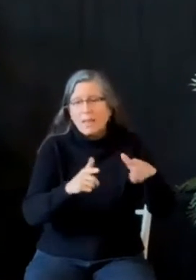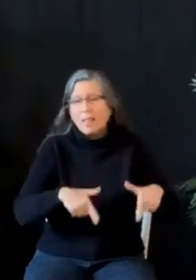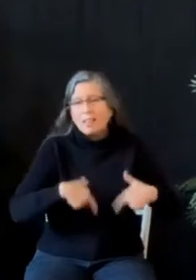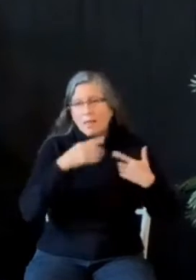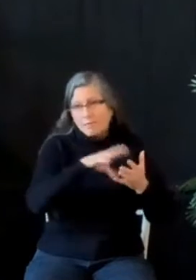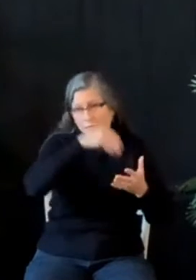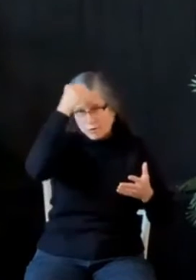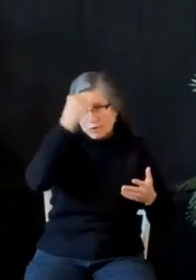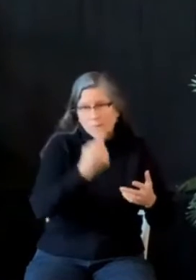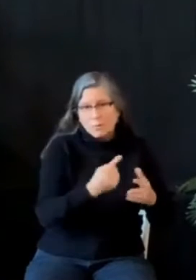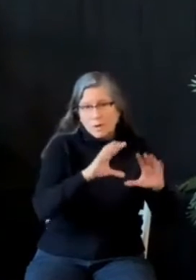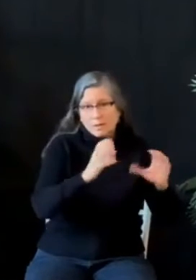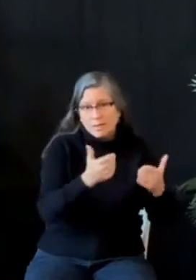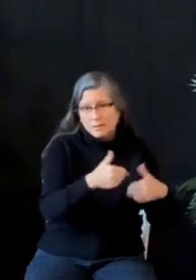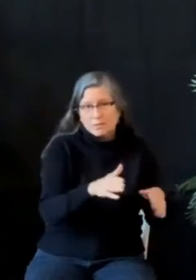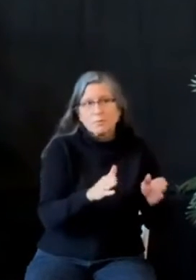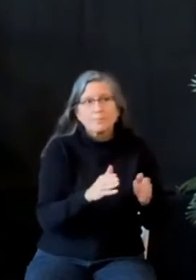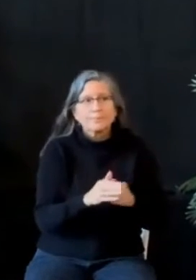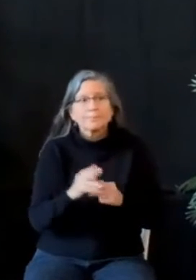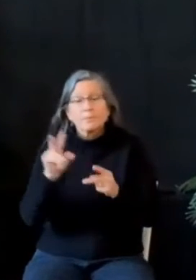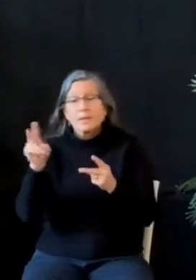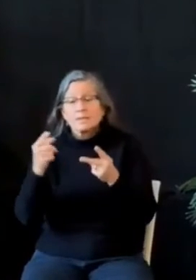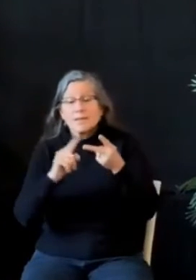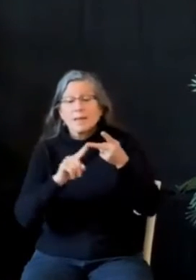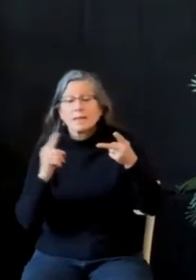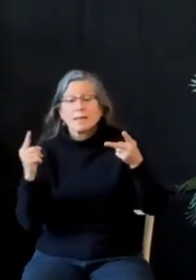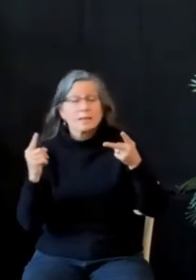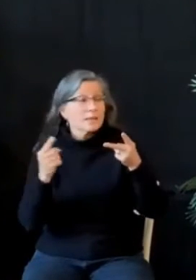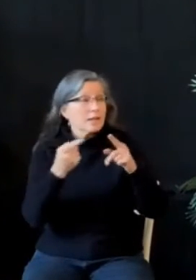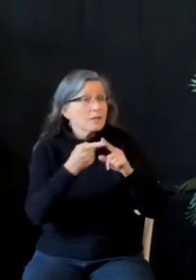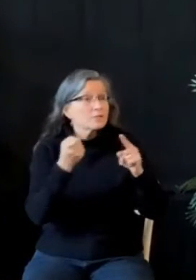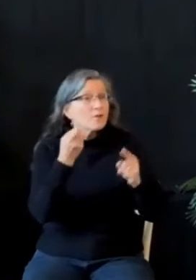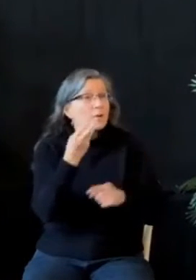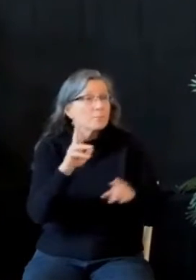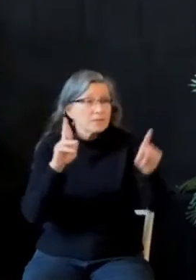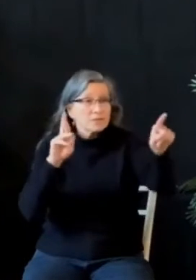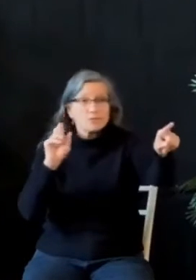Learning 1. And the second announcement is going to come to us from Mr. Ray.